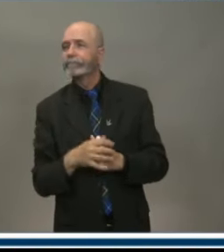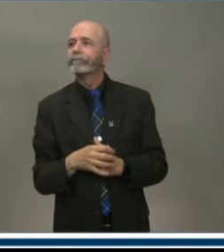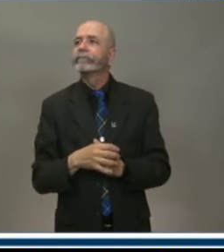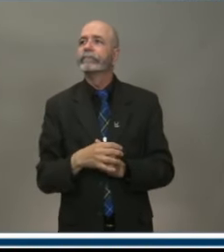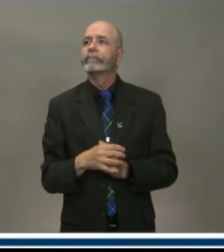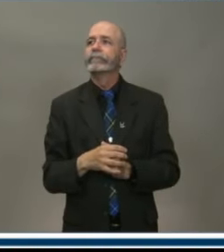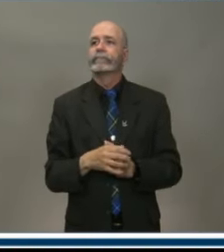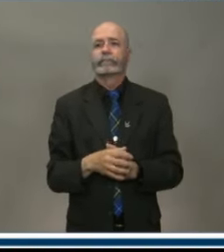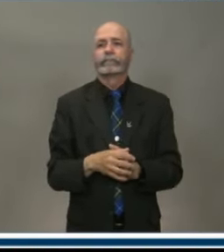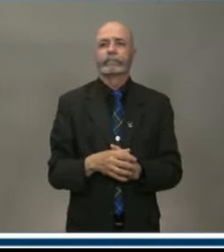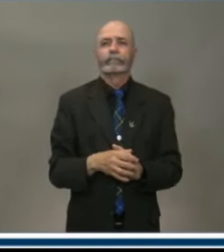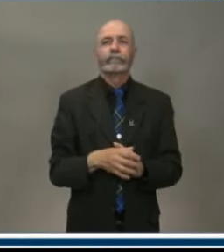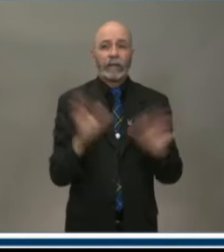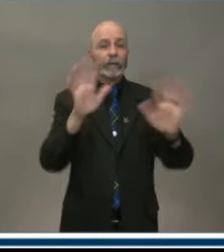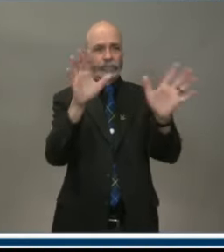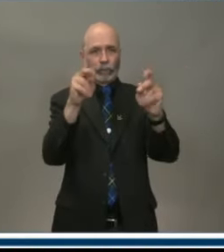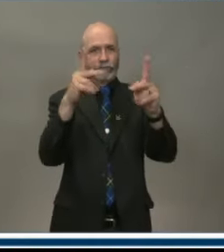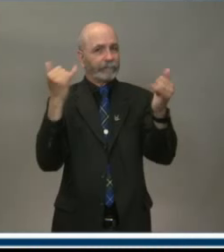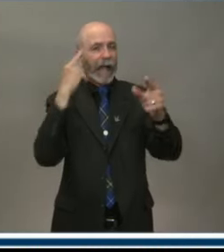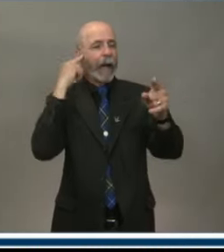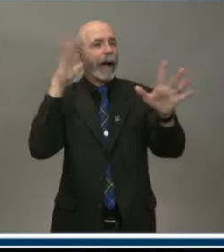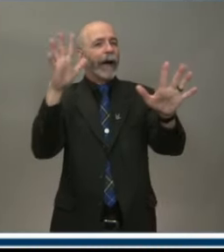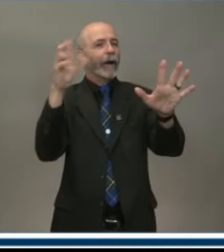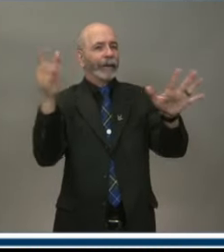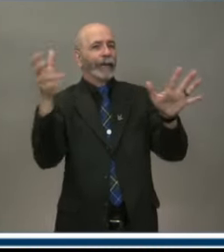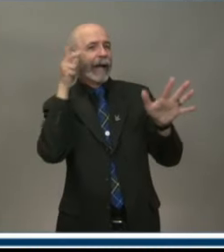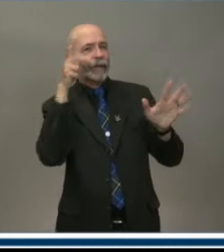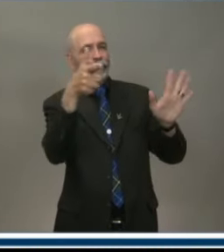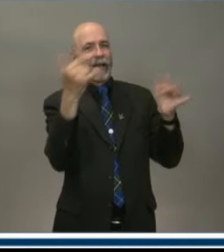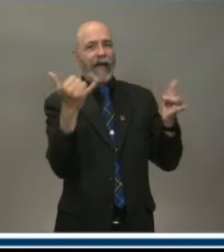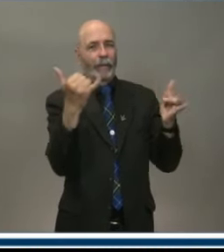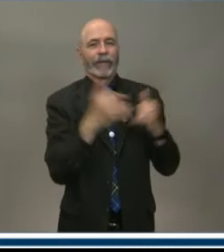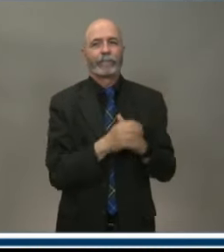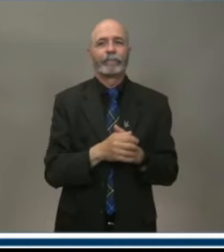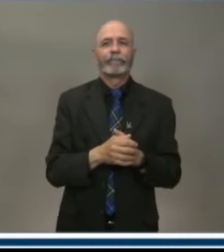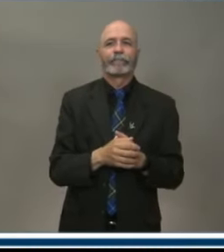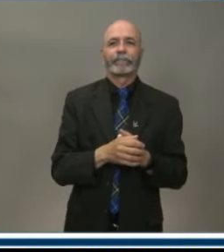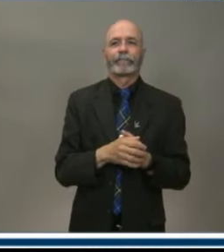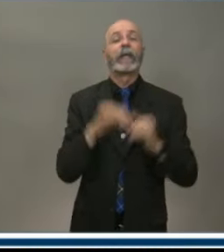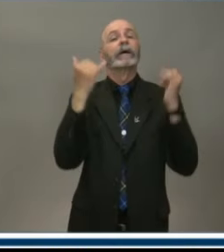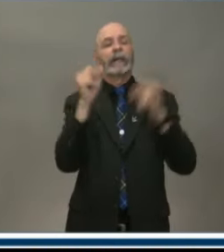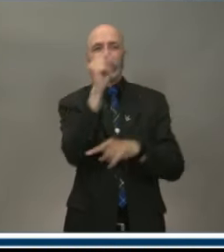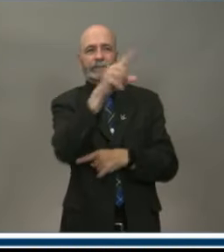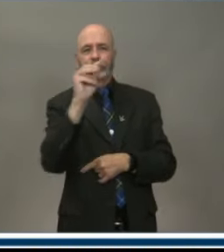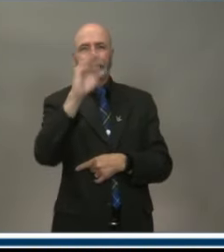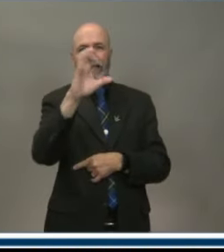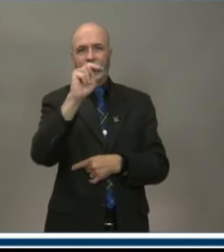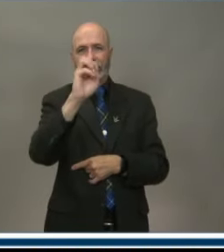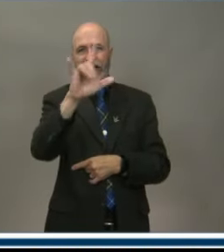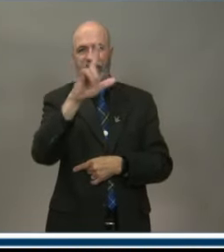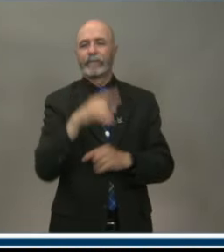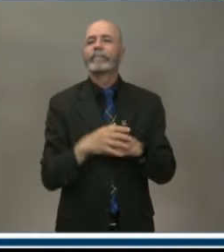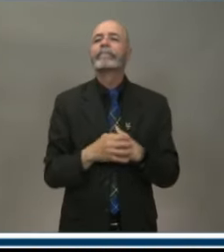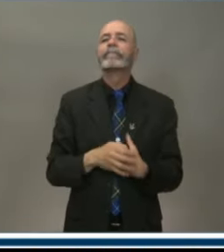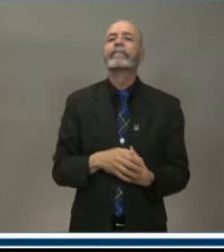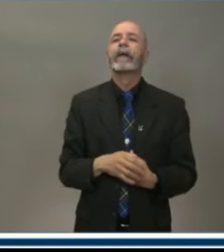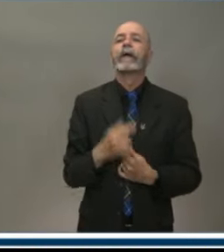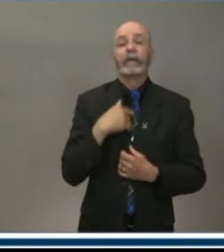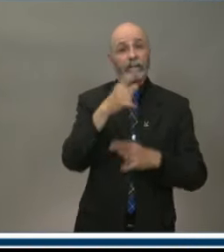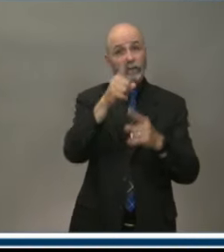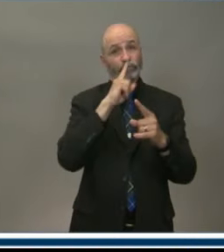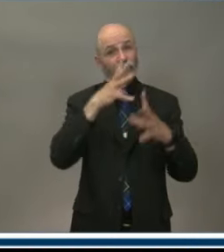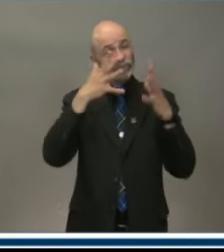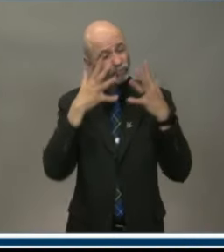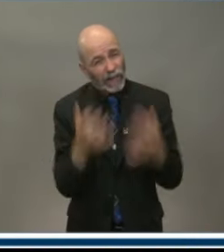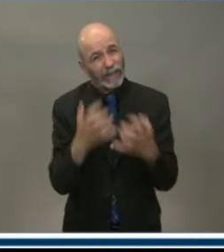Paul, are you there? Yes, hello. This question is for the Premier. What would prompt your government to call a public inquiry into the